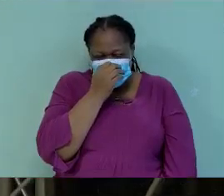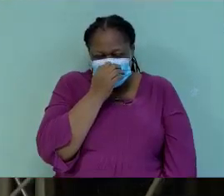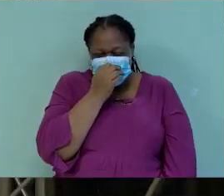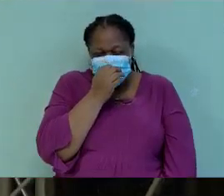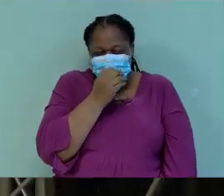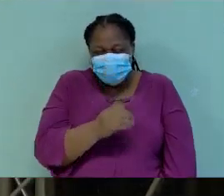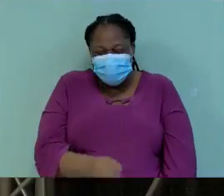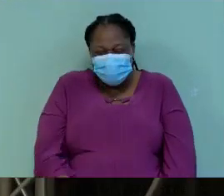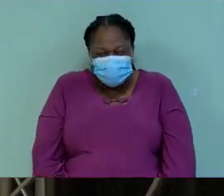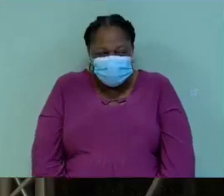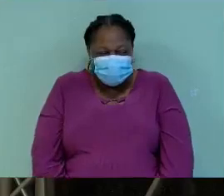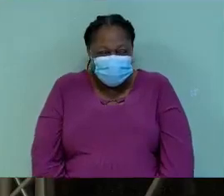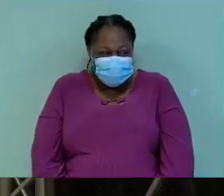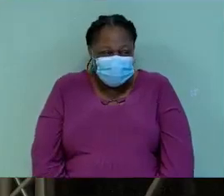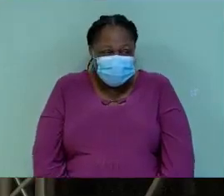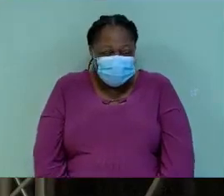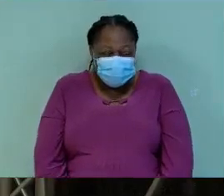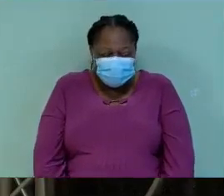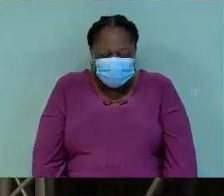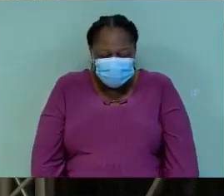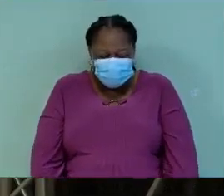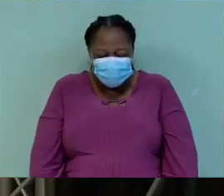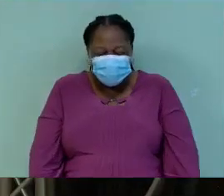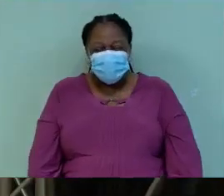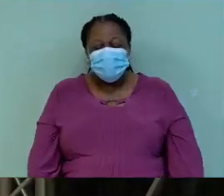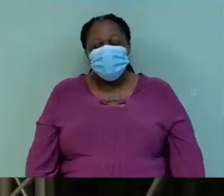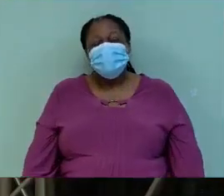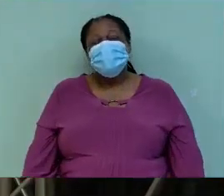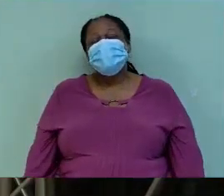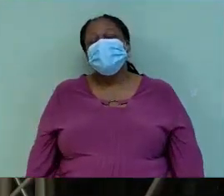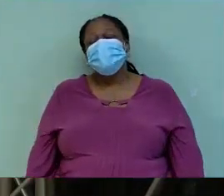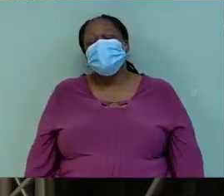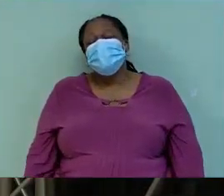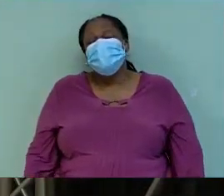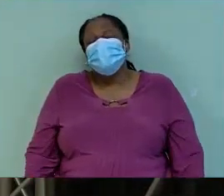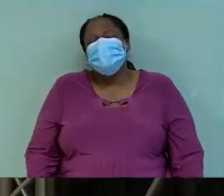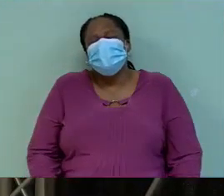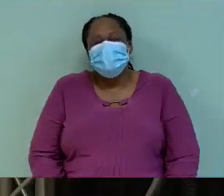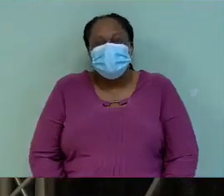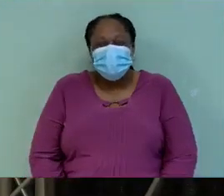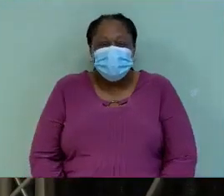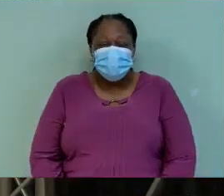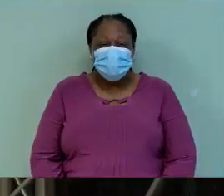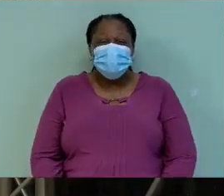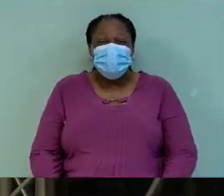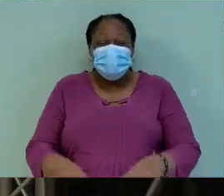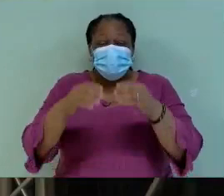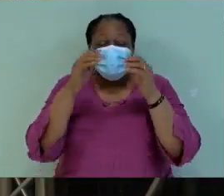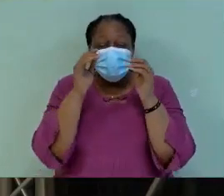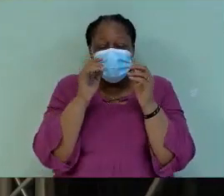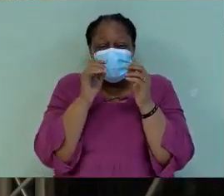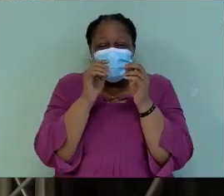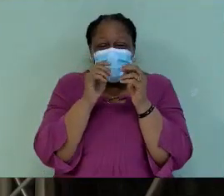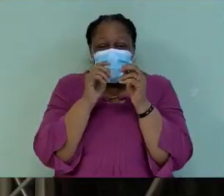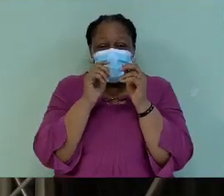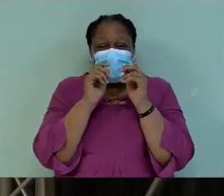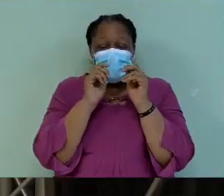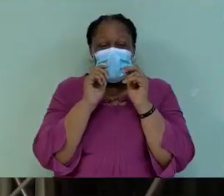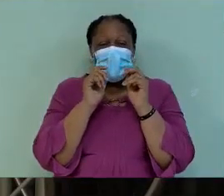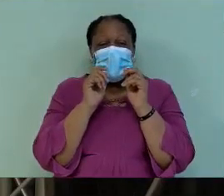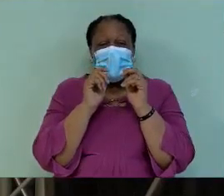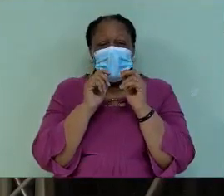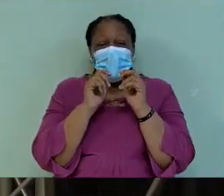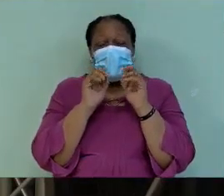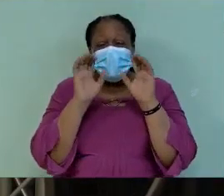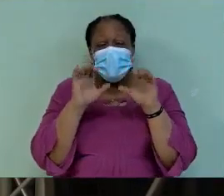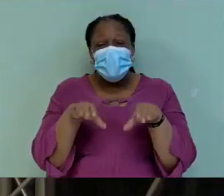Thank you, Leslie, for the question, and it's good for us to be able to come here on a daily basis to educate the public, because there's a lot of